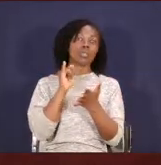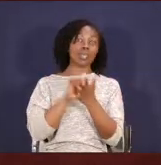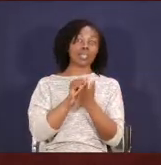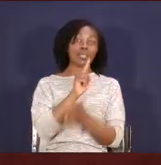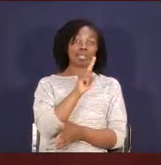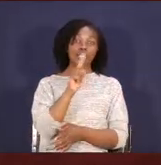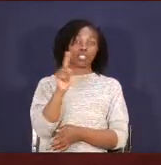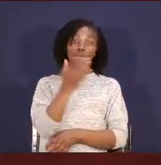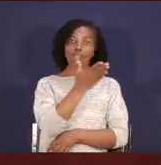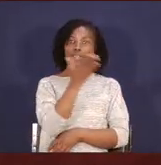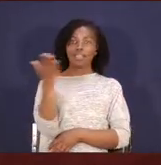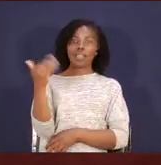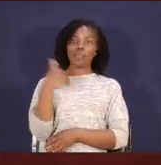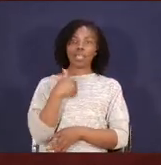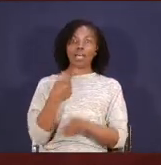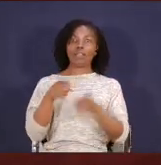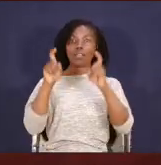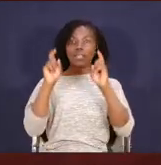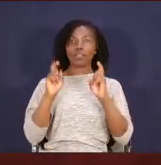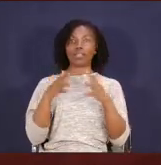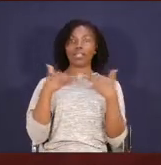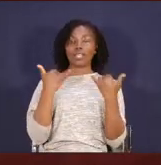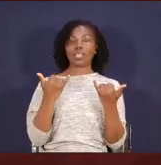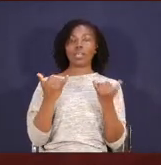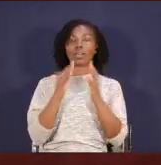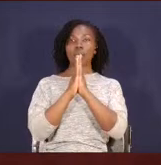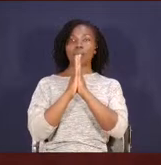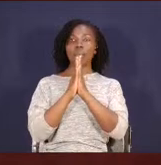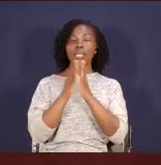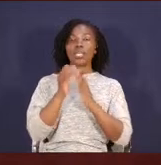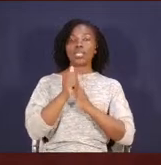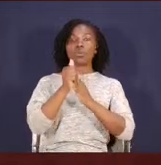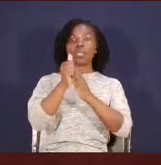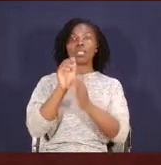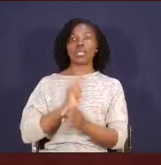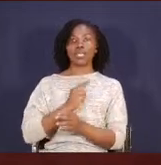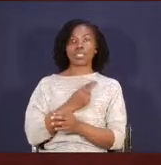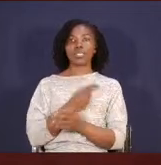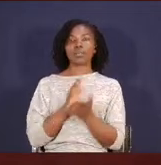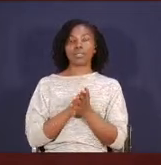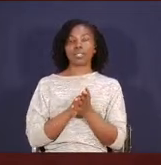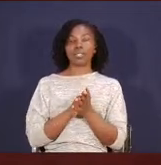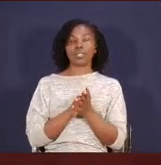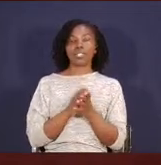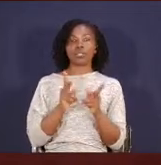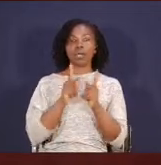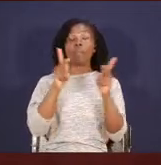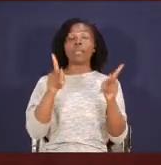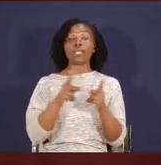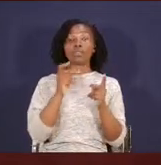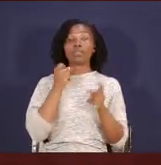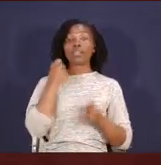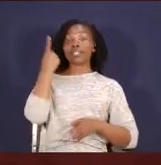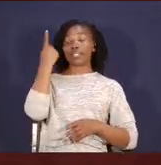is gifted. And now I pray that you lead us to the next level of awakening. That these gifts,